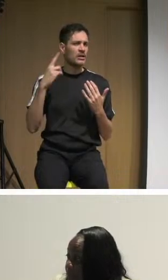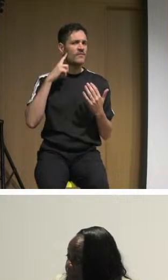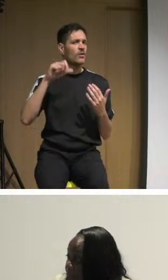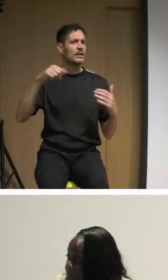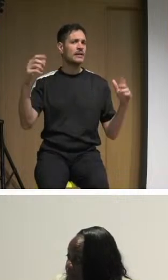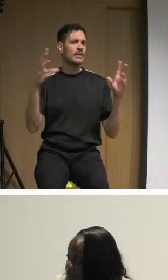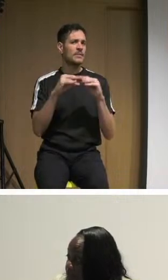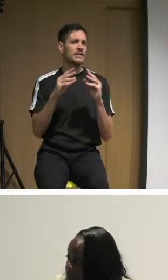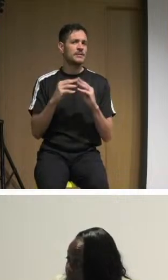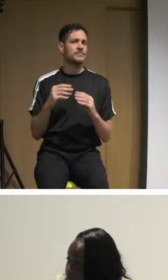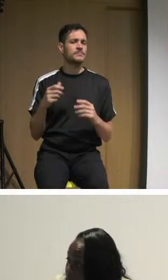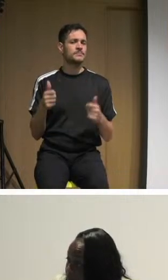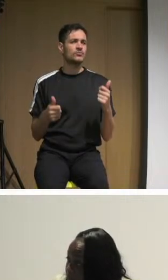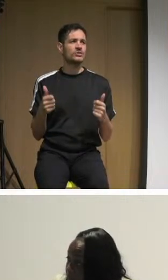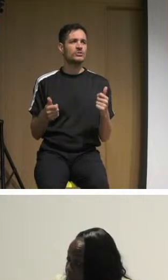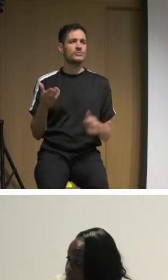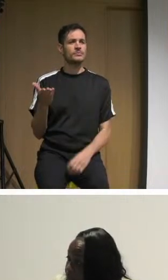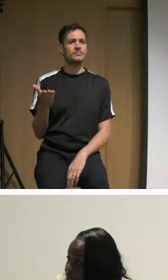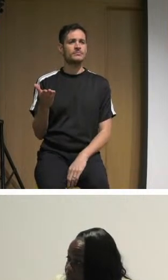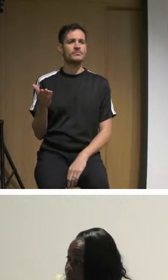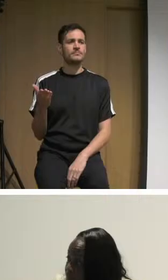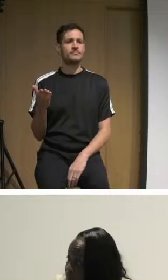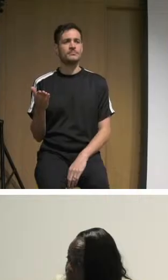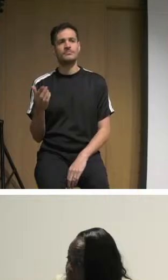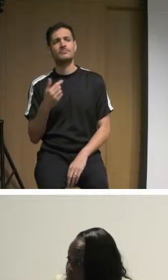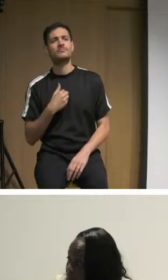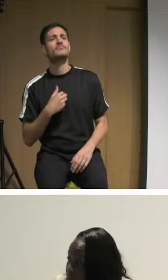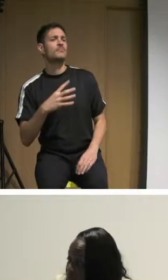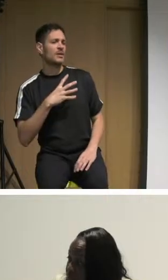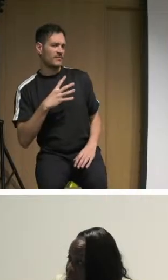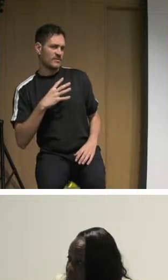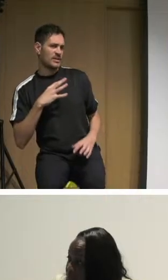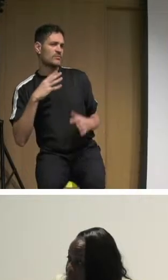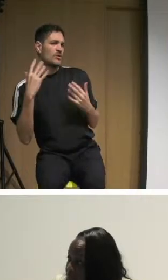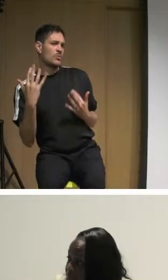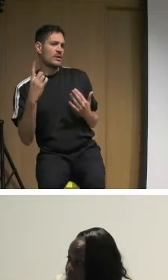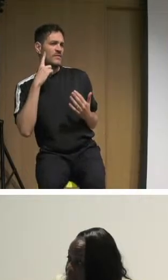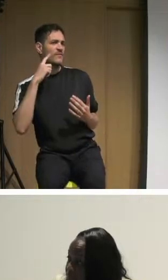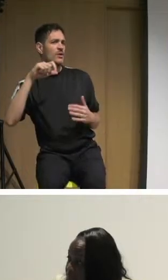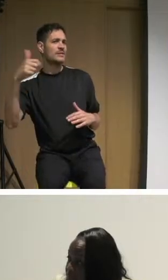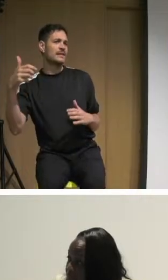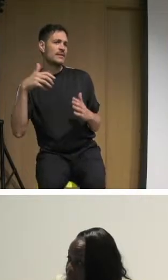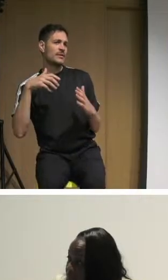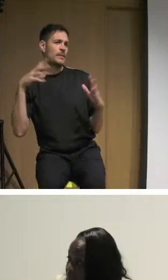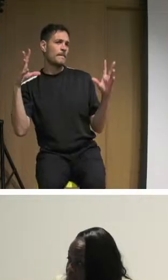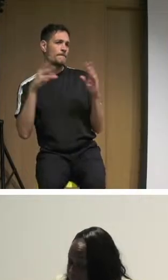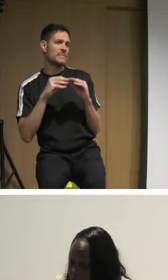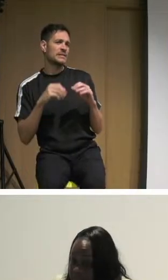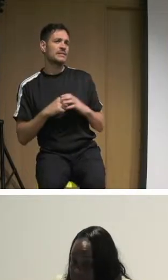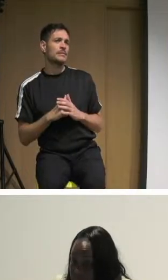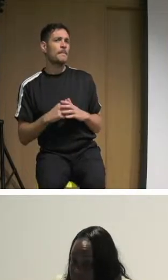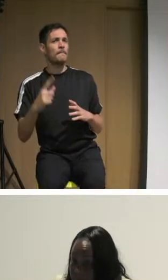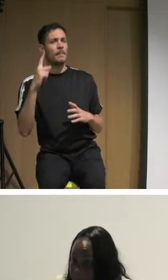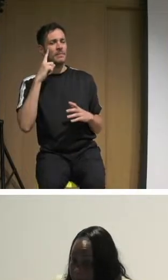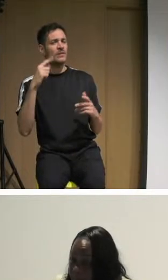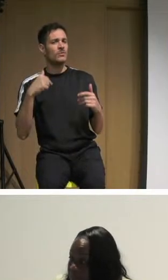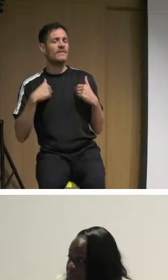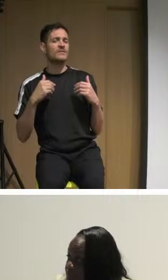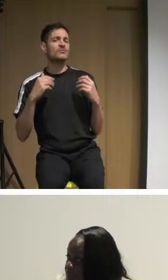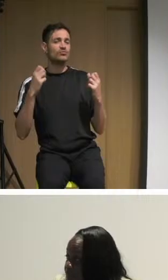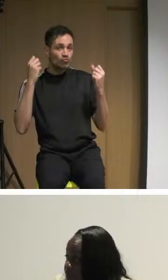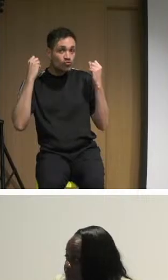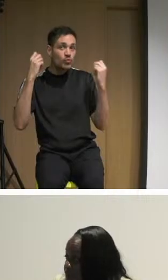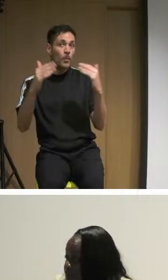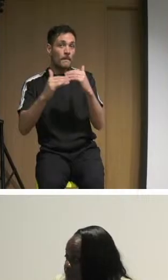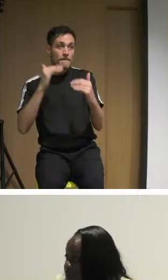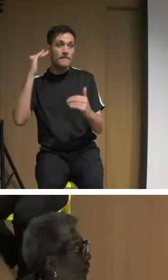meeting? I'm okay with doing it at another meeting. Should I we- think we have too many questions that Absolutely. we need